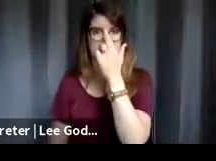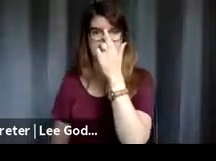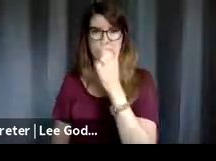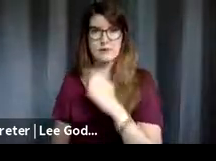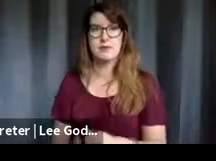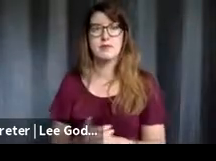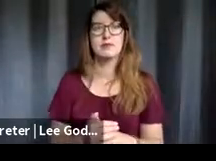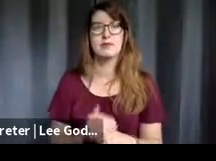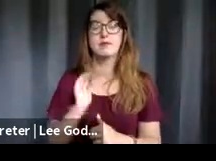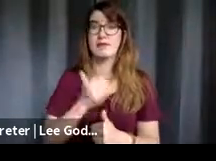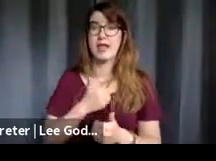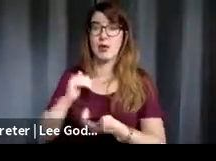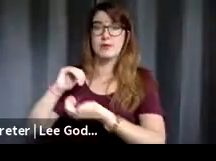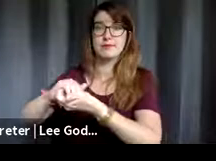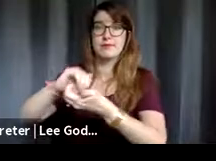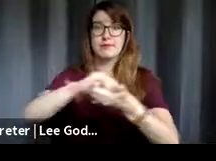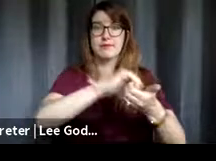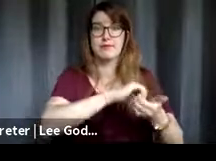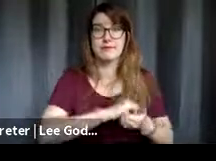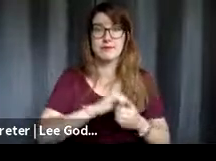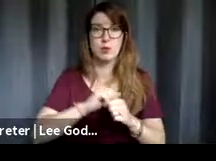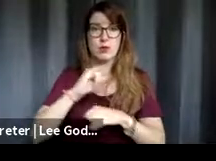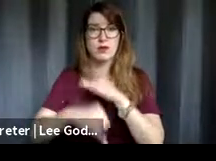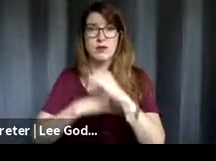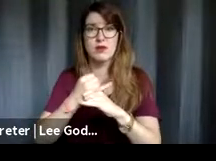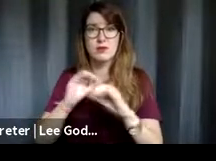Through strategic partnerships with international